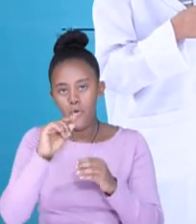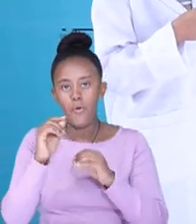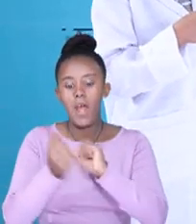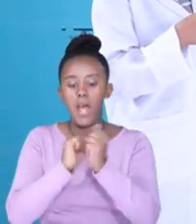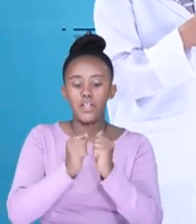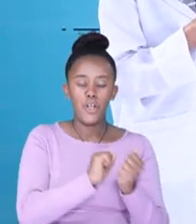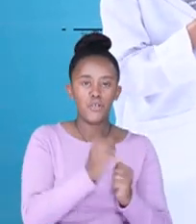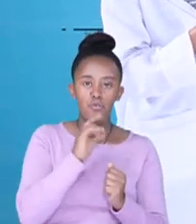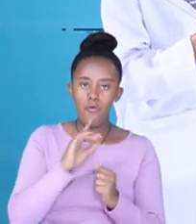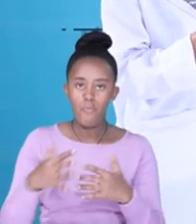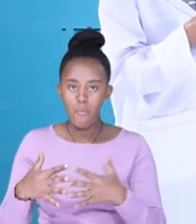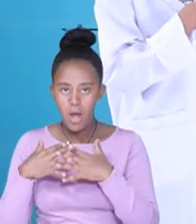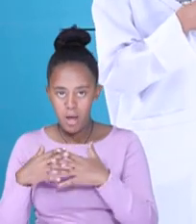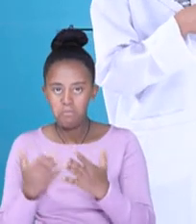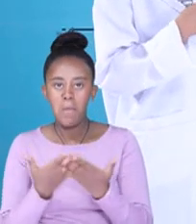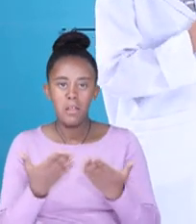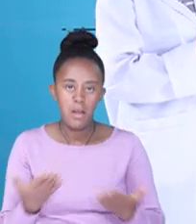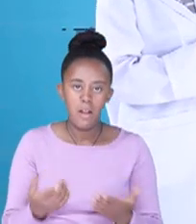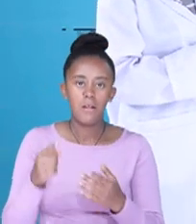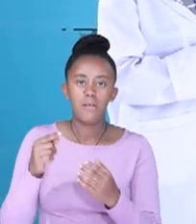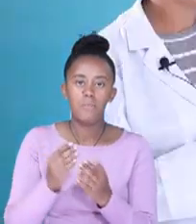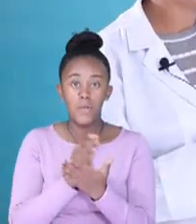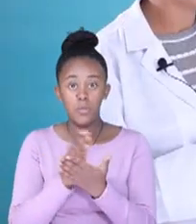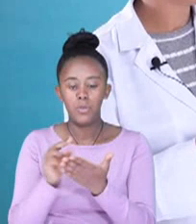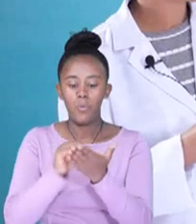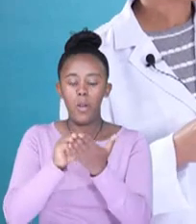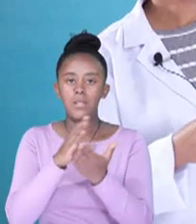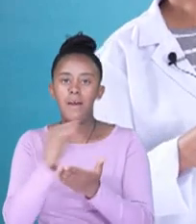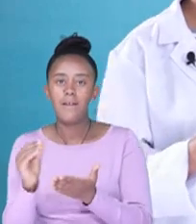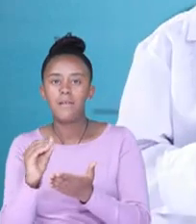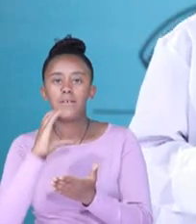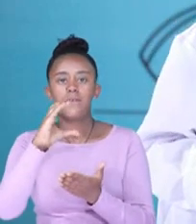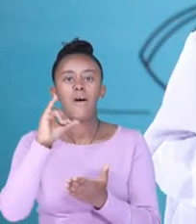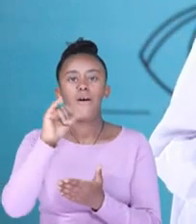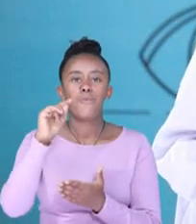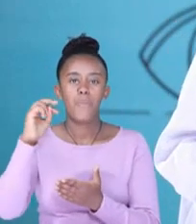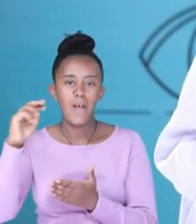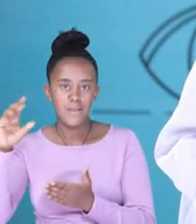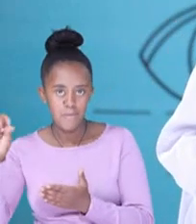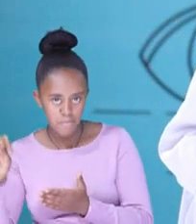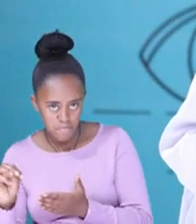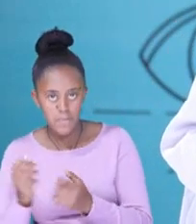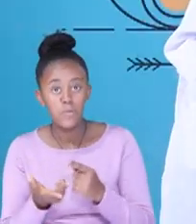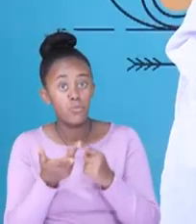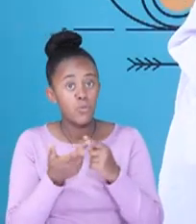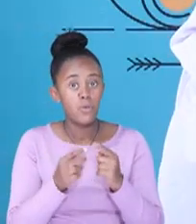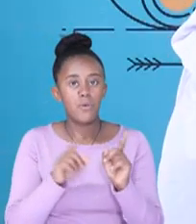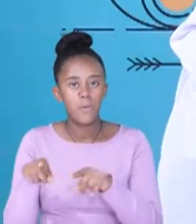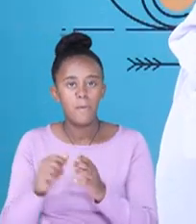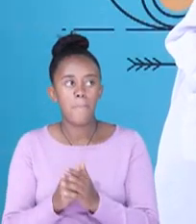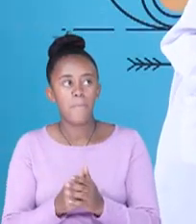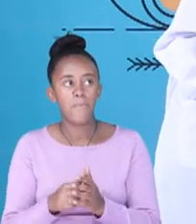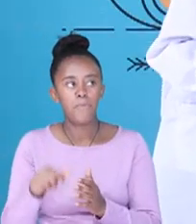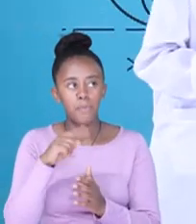of material between the nucleus and the cytoplasm. Next to the nuclear membrane, we have